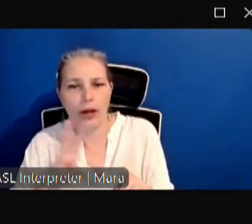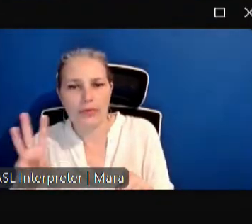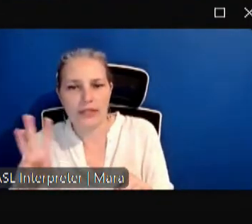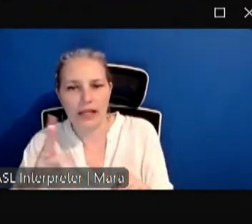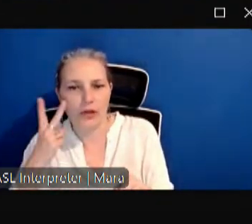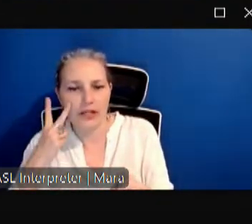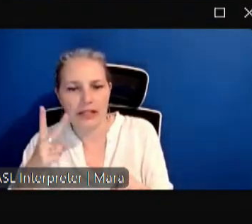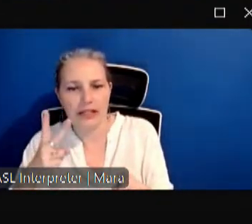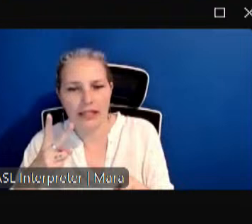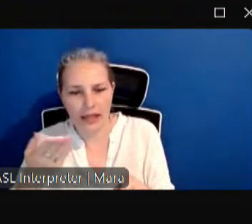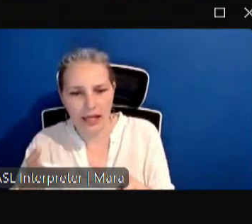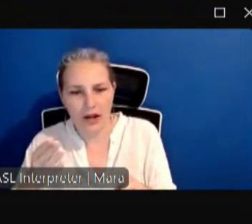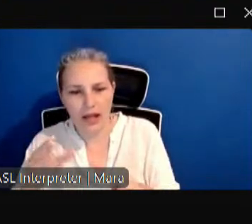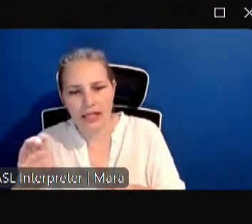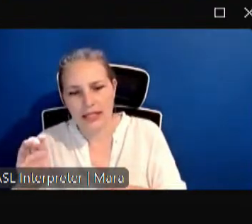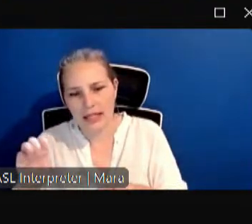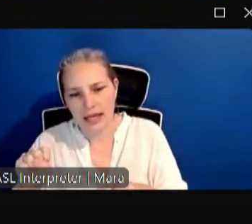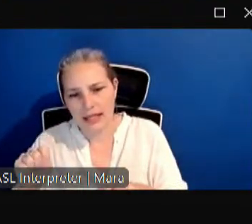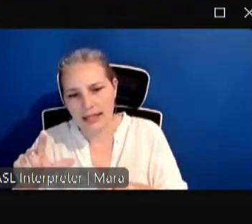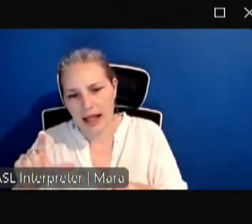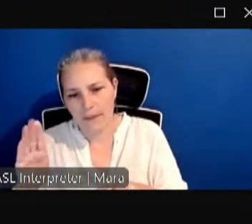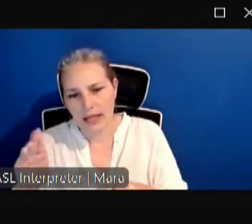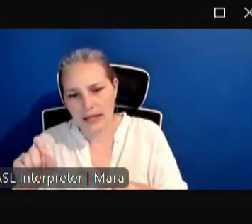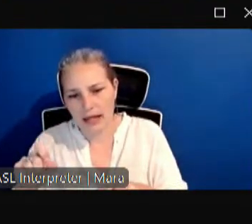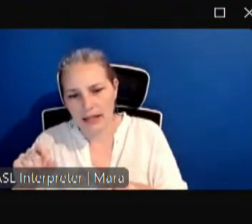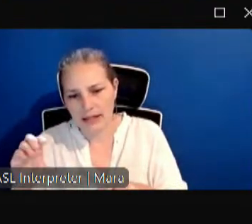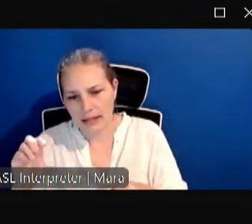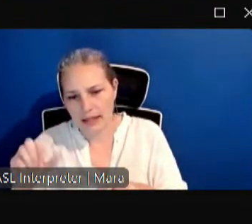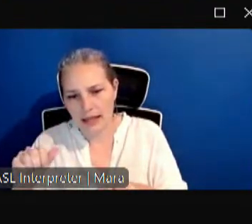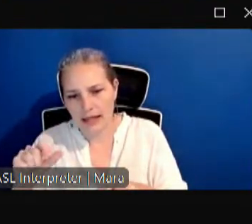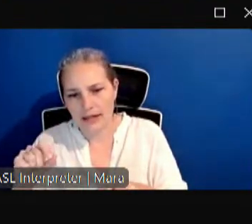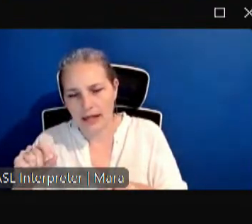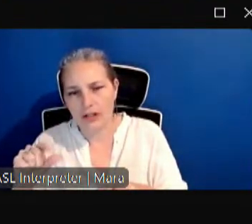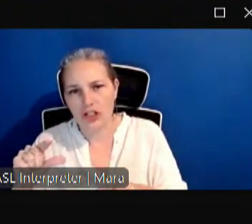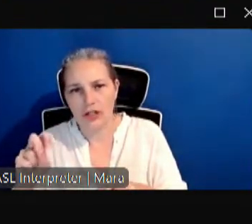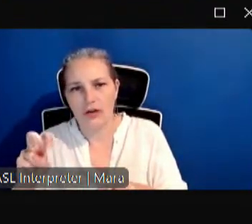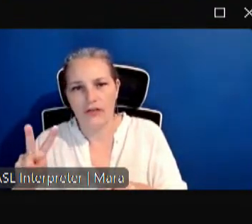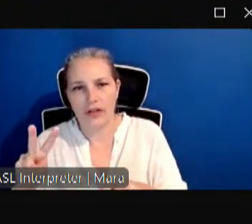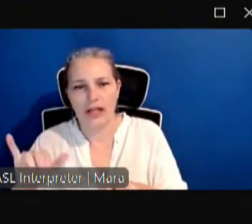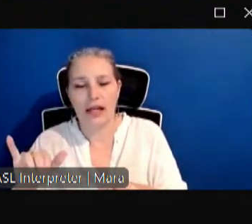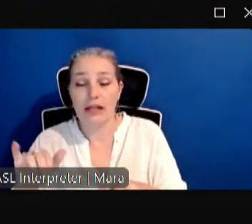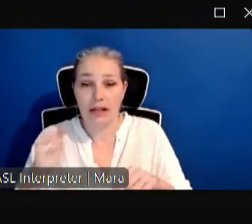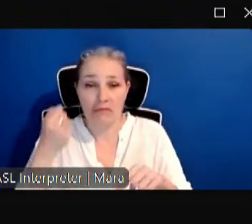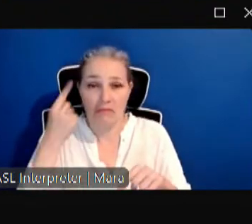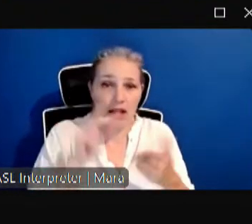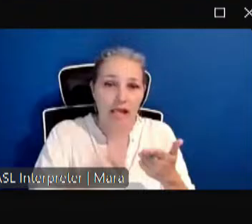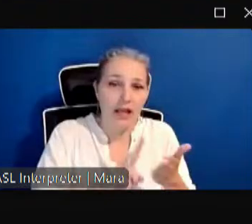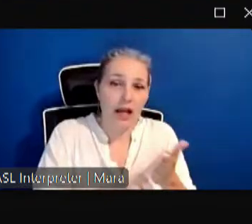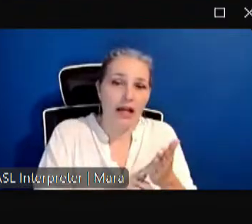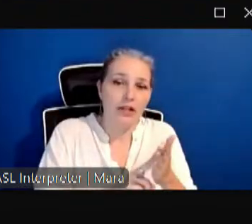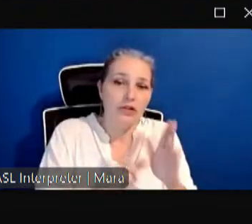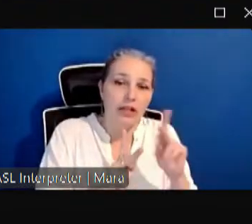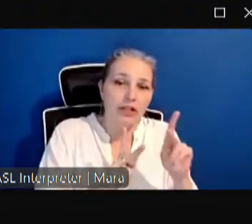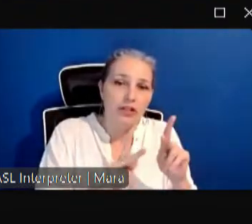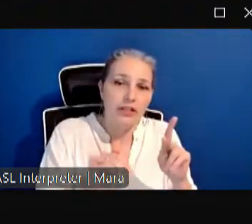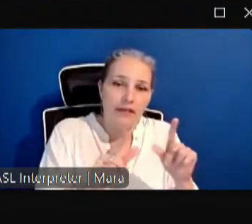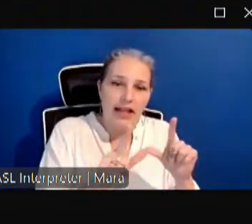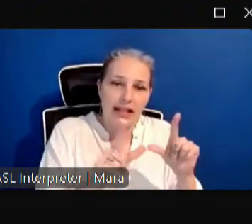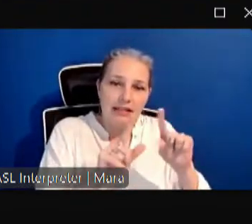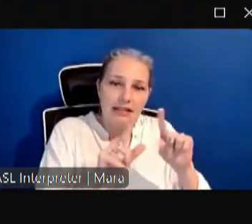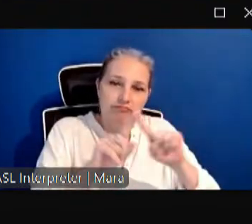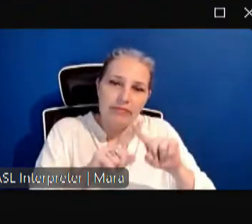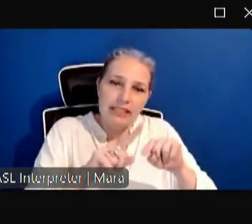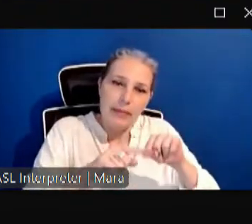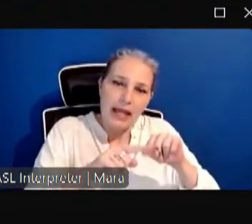cslb.ca.gov. Contractors will have licenses specific to the type of the work that they do. So an actual full list of license